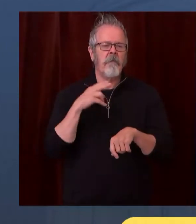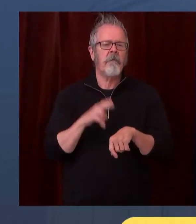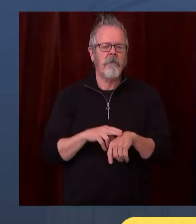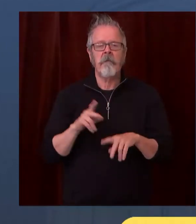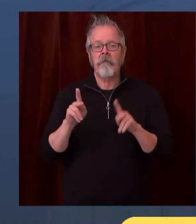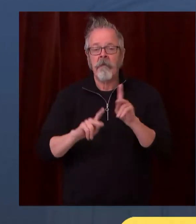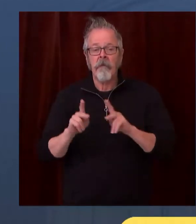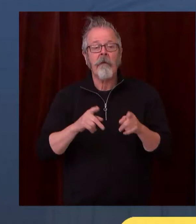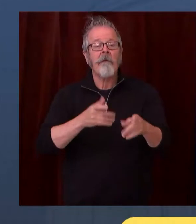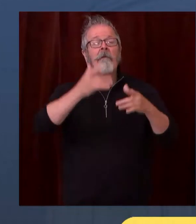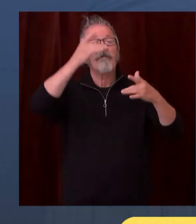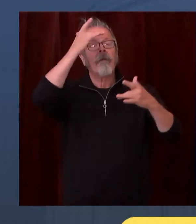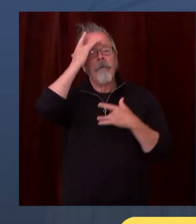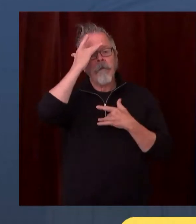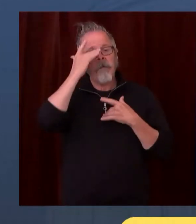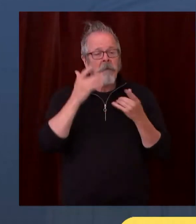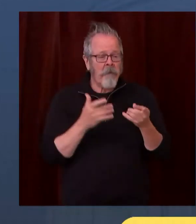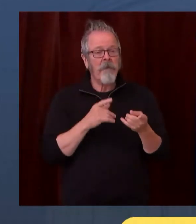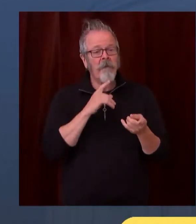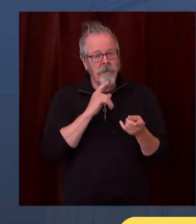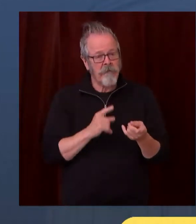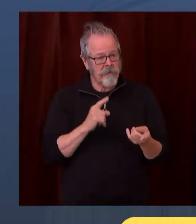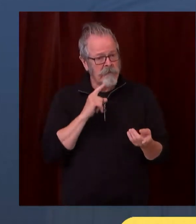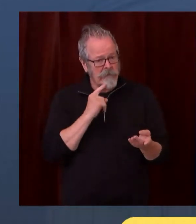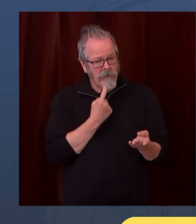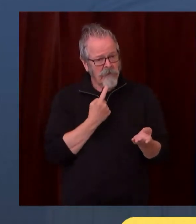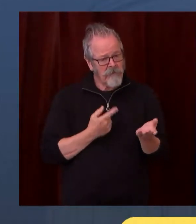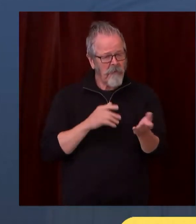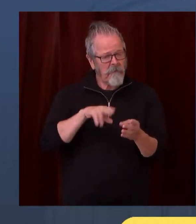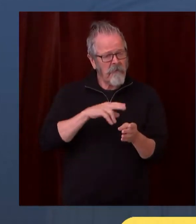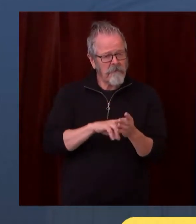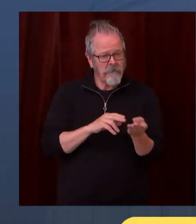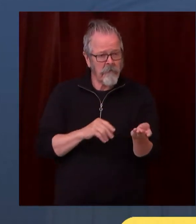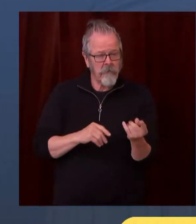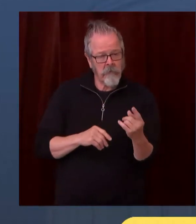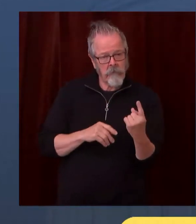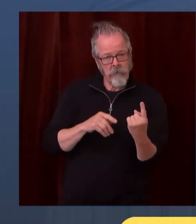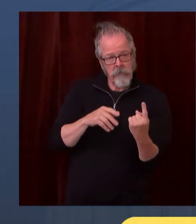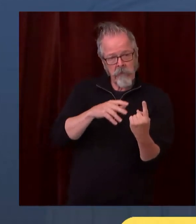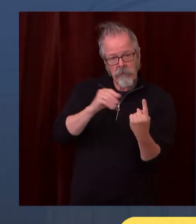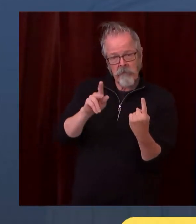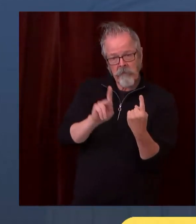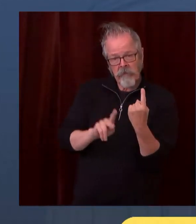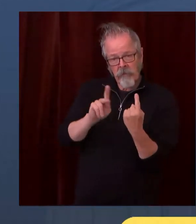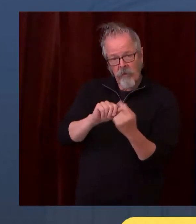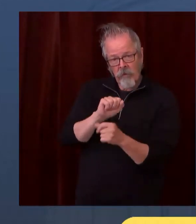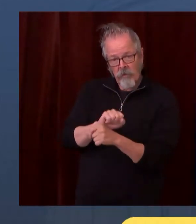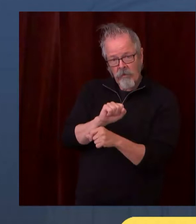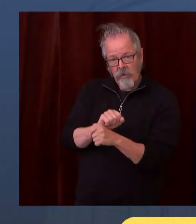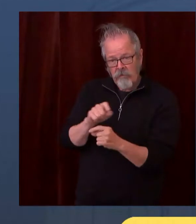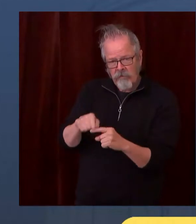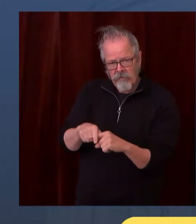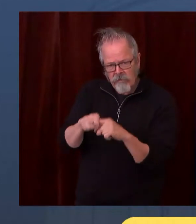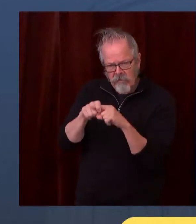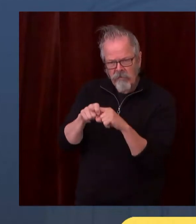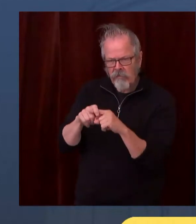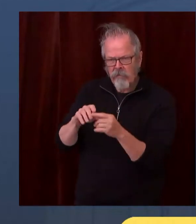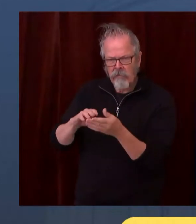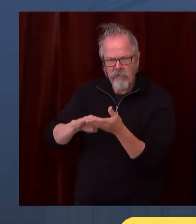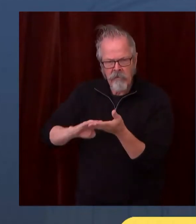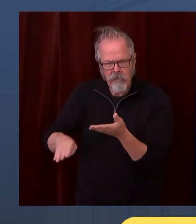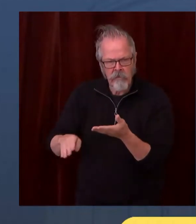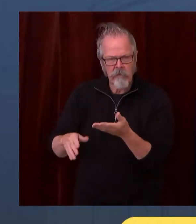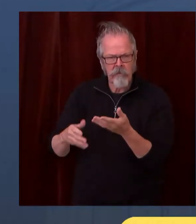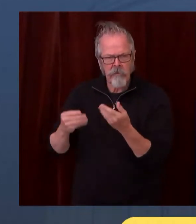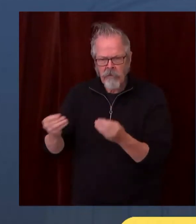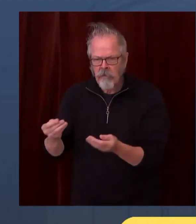the federal government to continue in its responsibility to working people in our state and across the country. And they need to